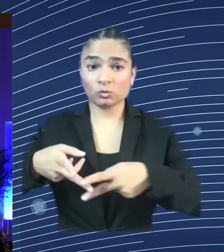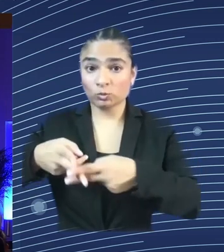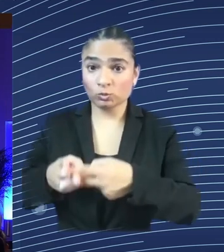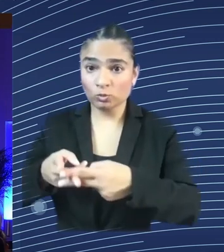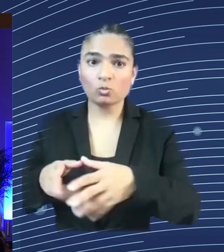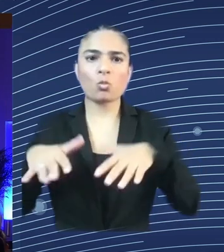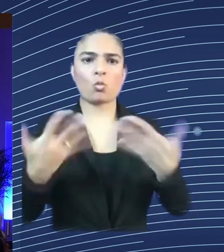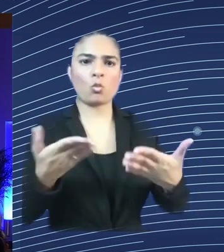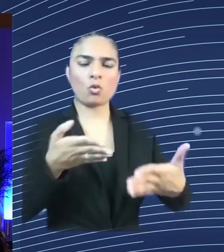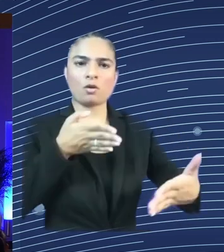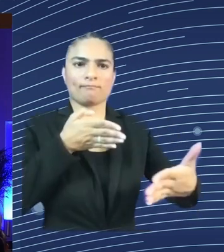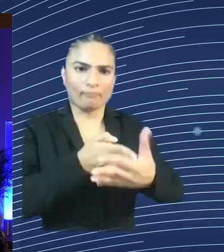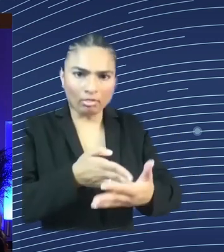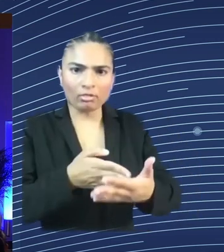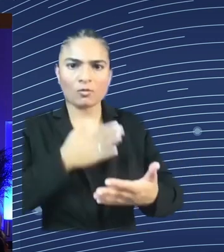an idea of this?